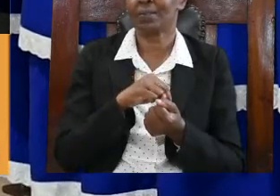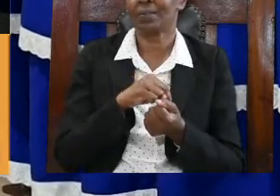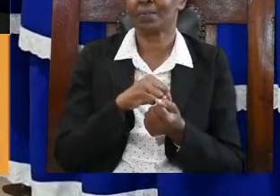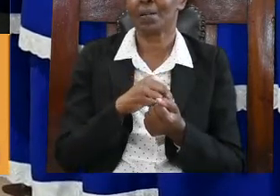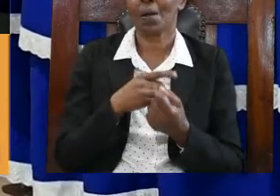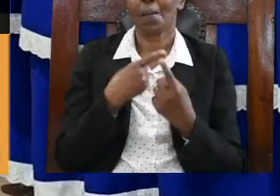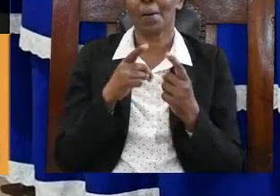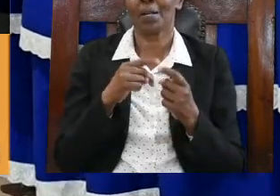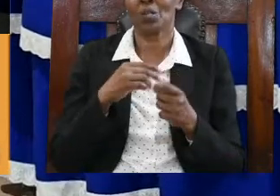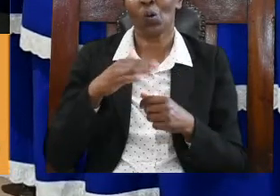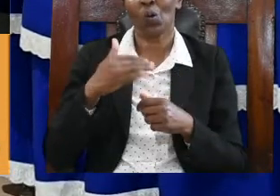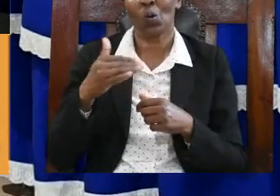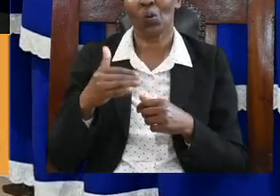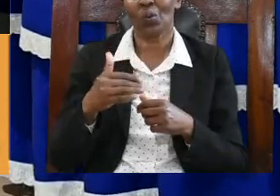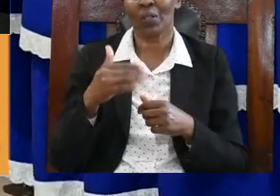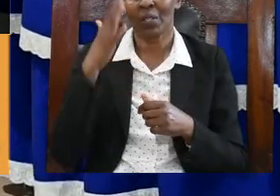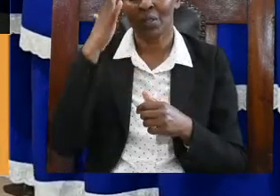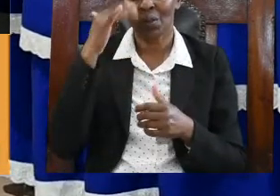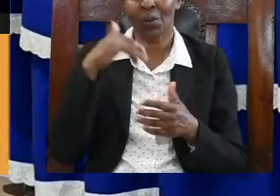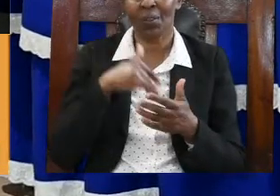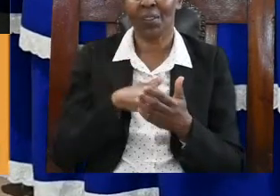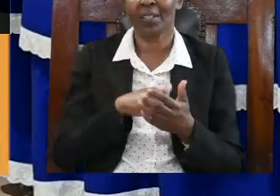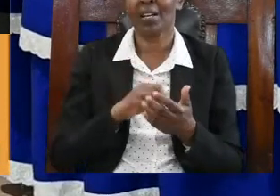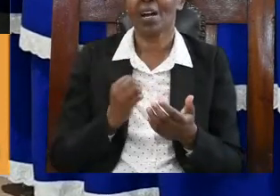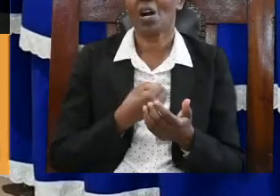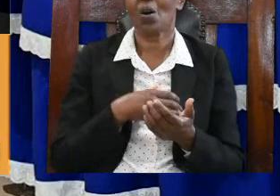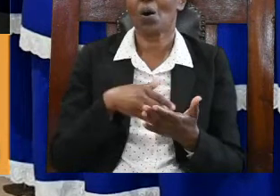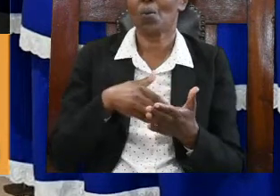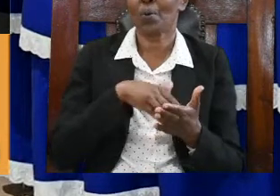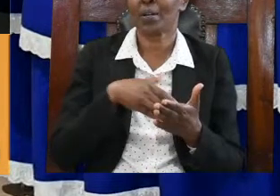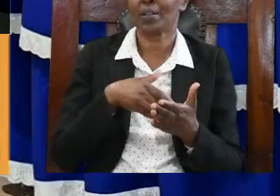But always our weakness are designed by God